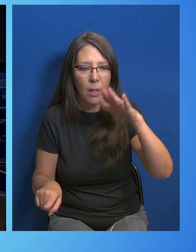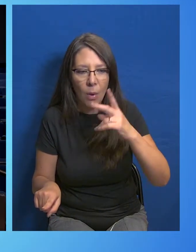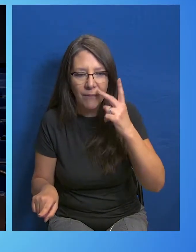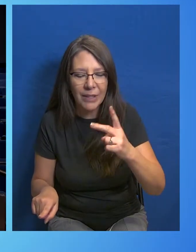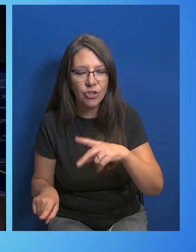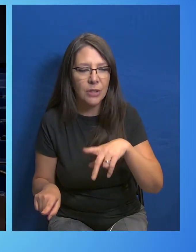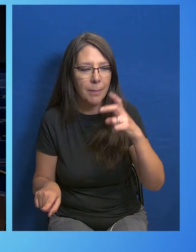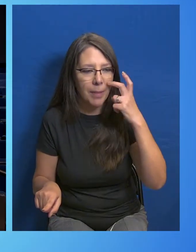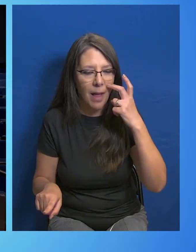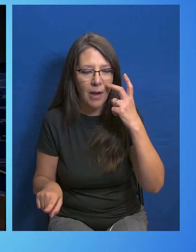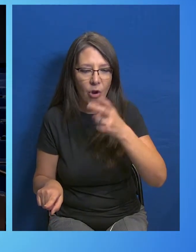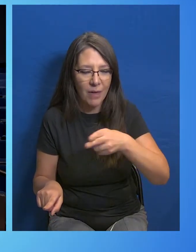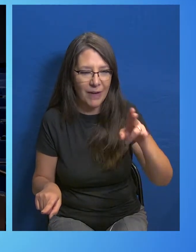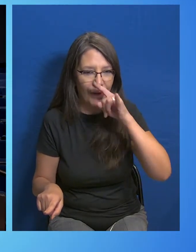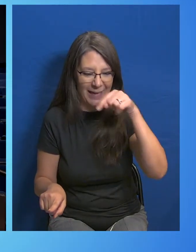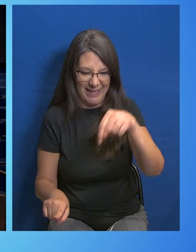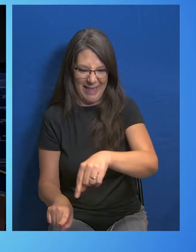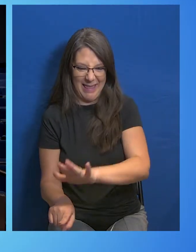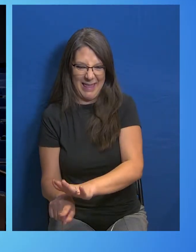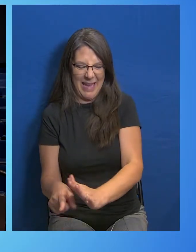visually impaired, and hard of hearing children.